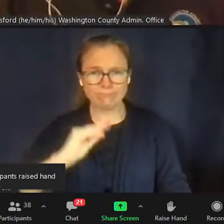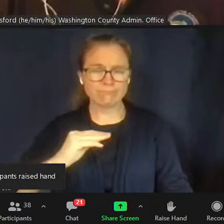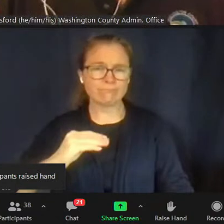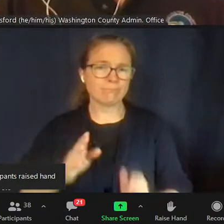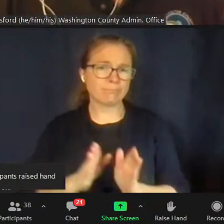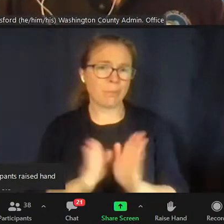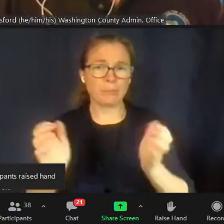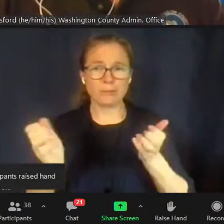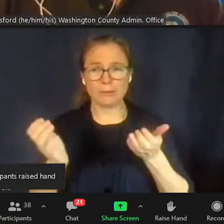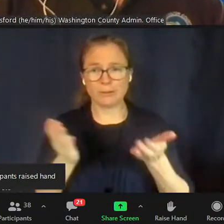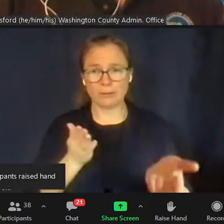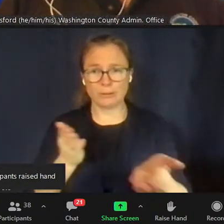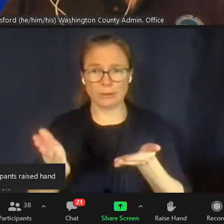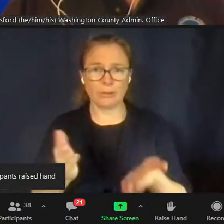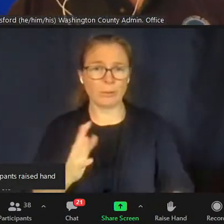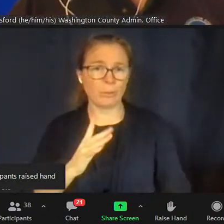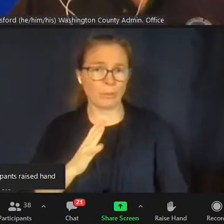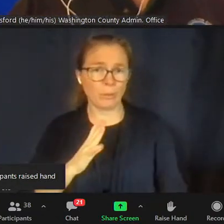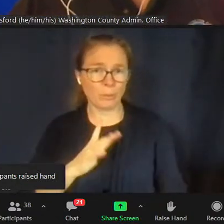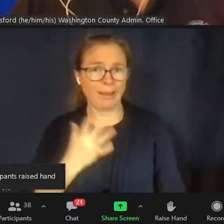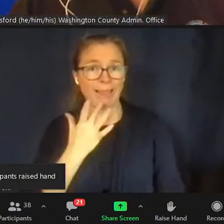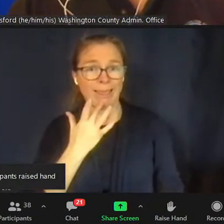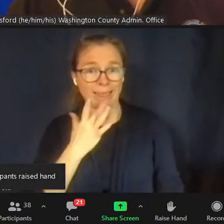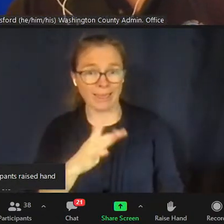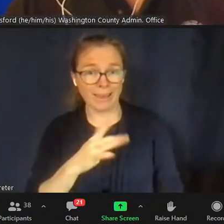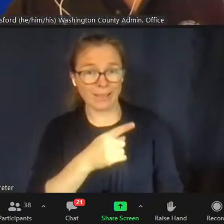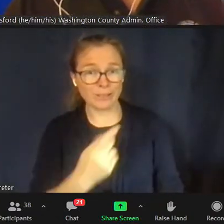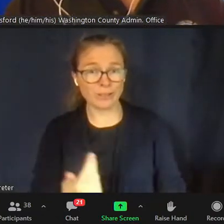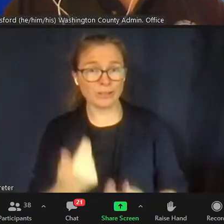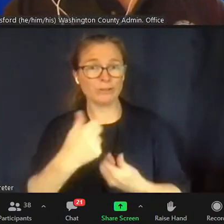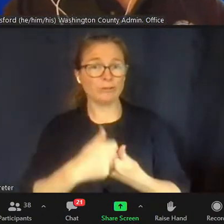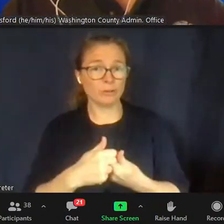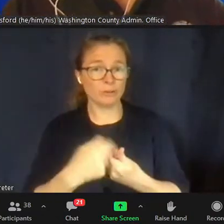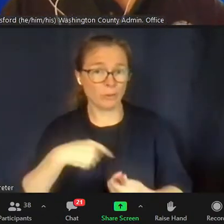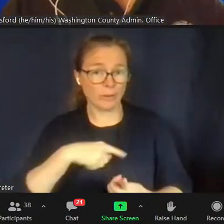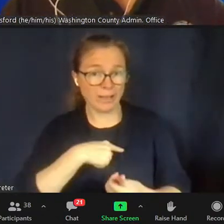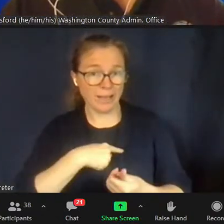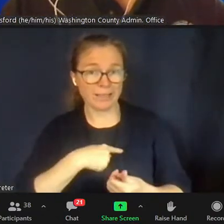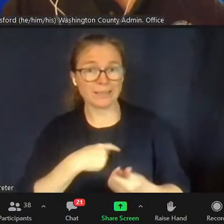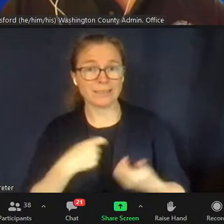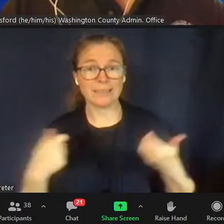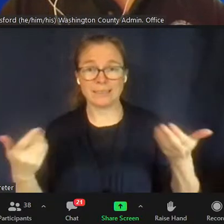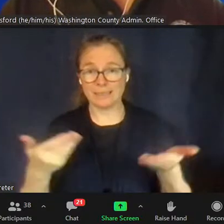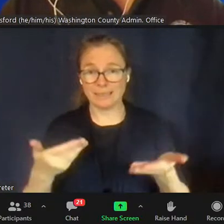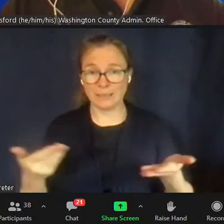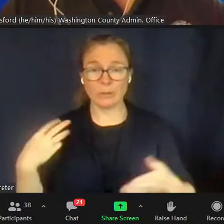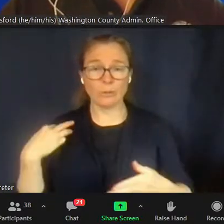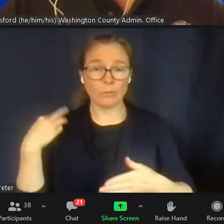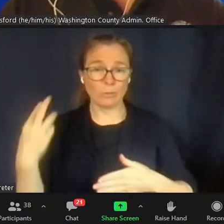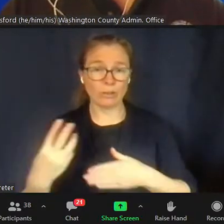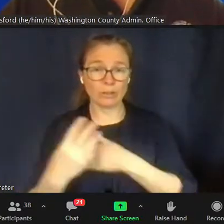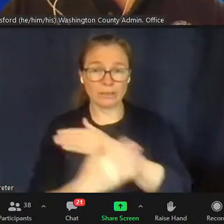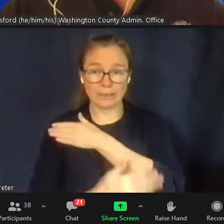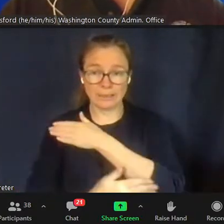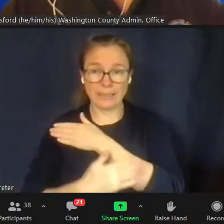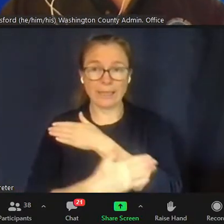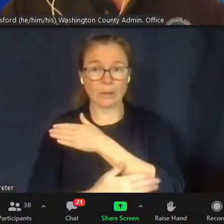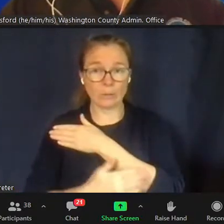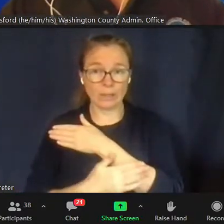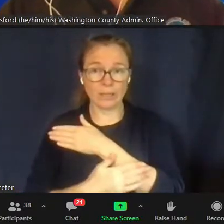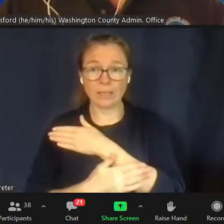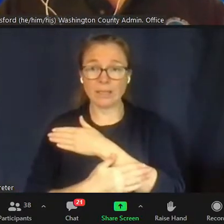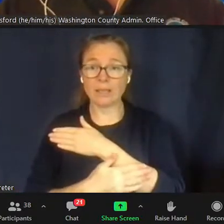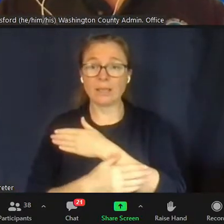really fortunate to have her leadership here in Washington County. She and her